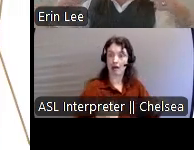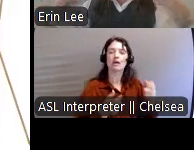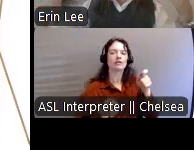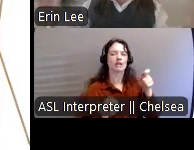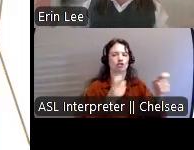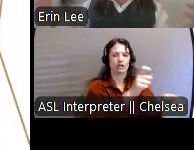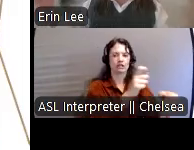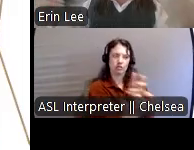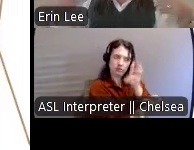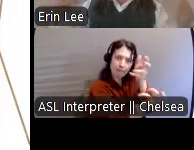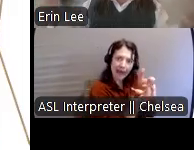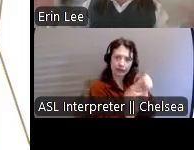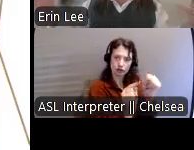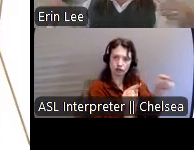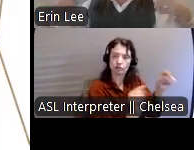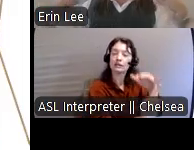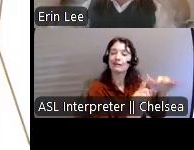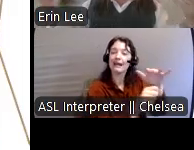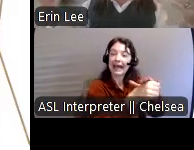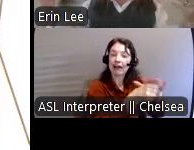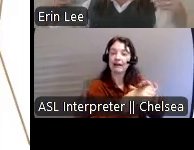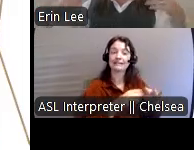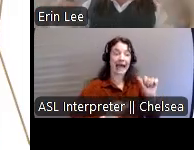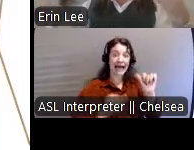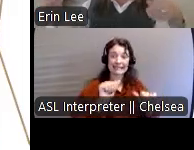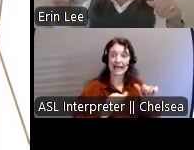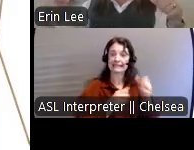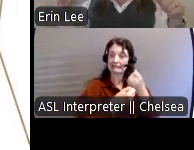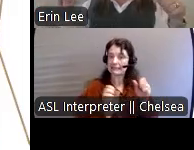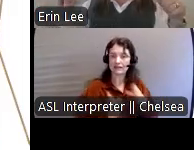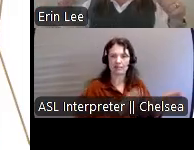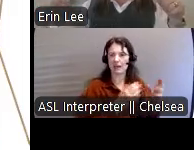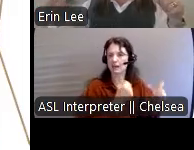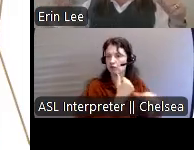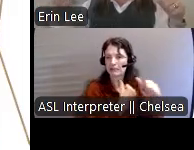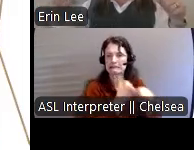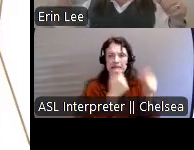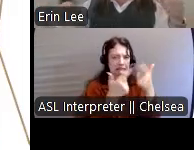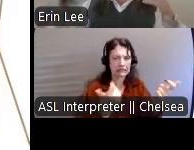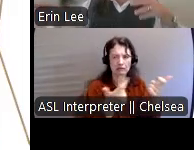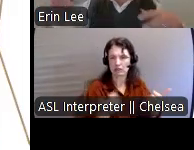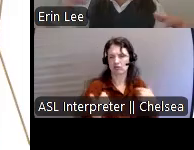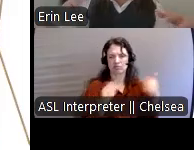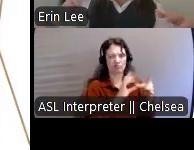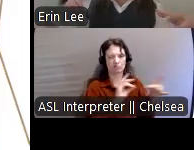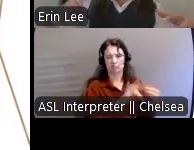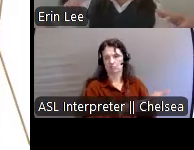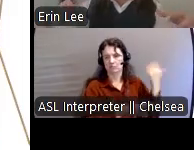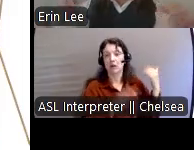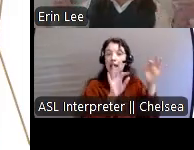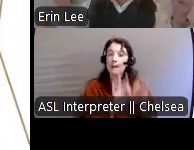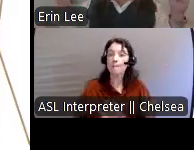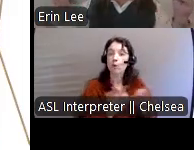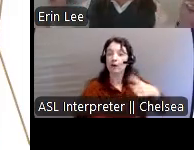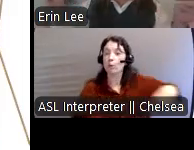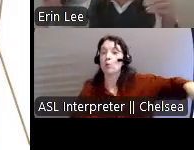areas assessed, safety planning, risk, and all of the other pieces that I've already talked about. It is important that we think